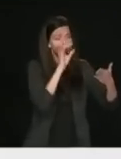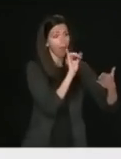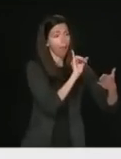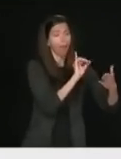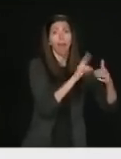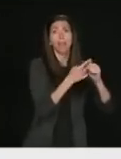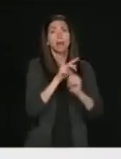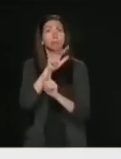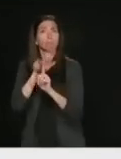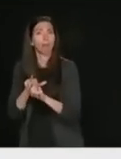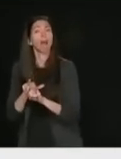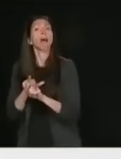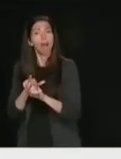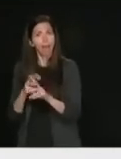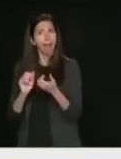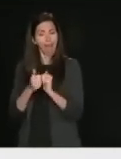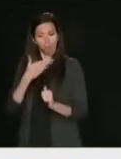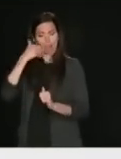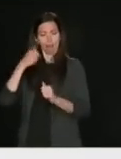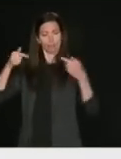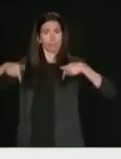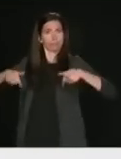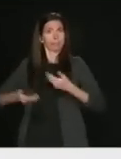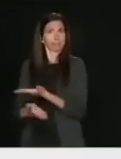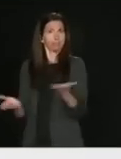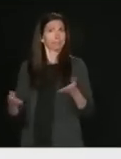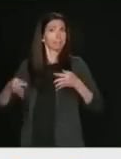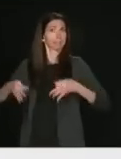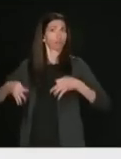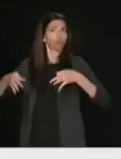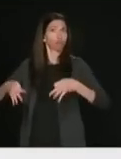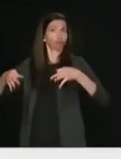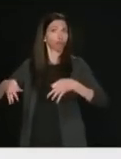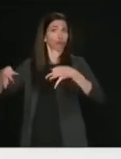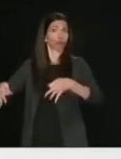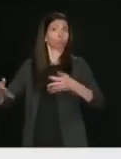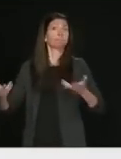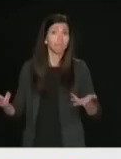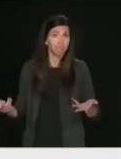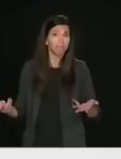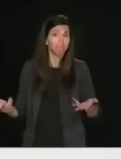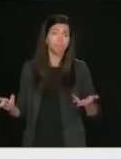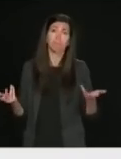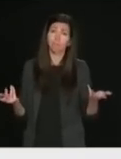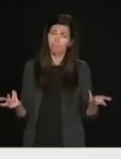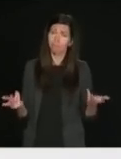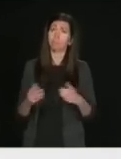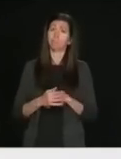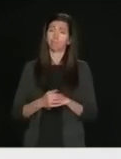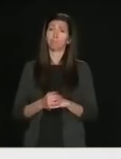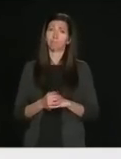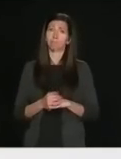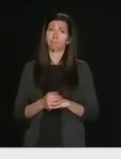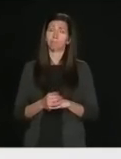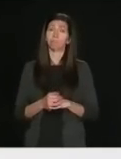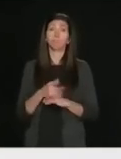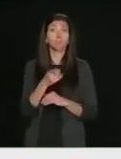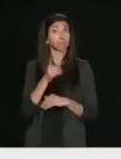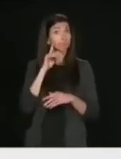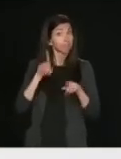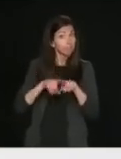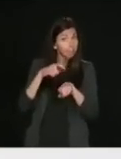and how we can work together for the next step in the fight against this virus. But at the same time, we